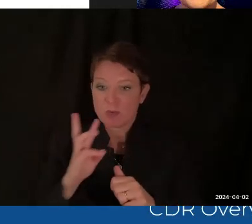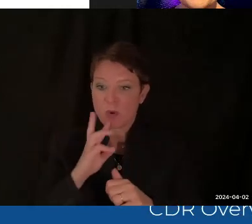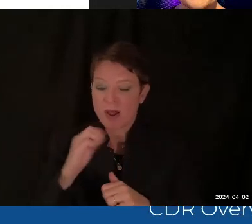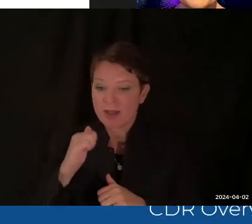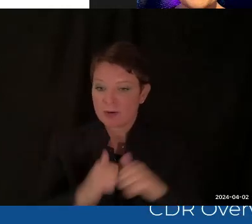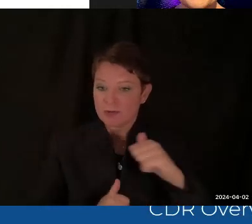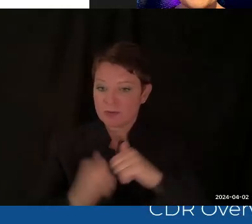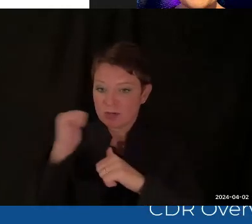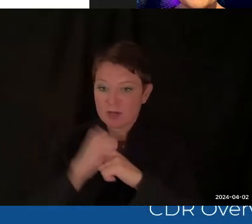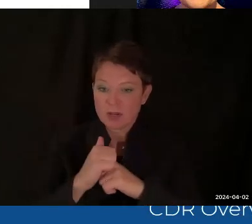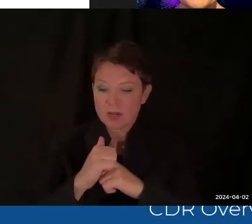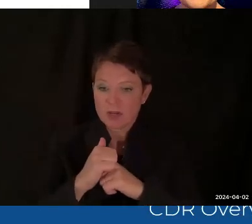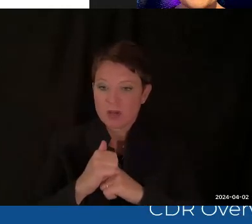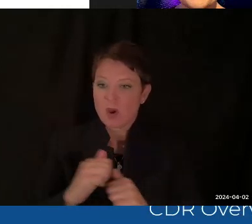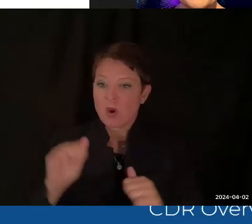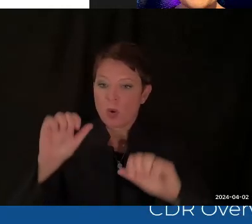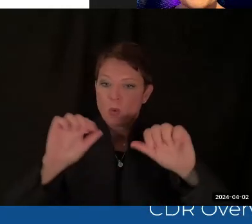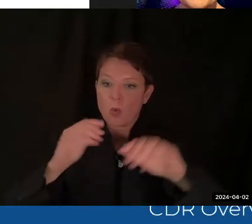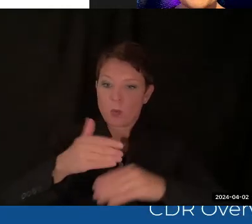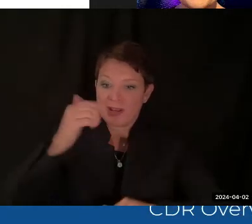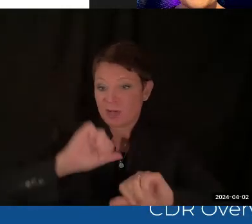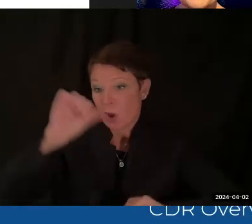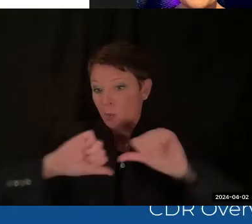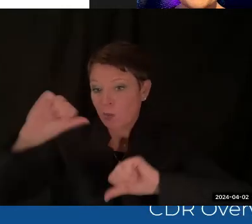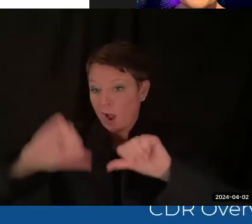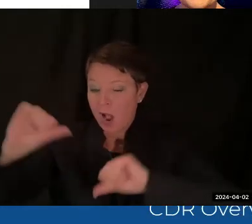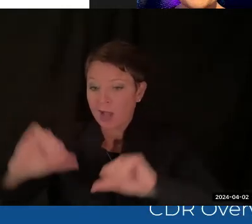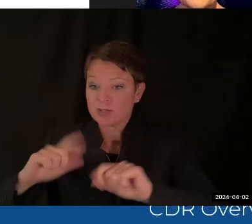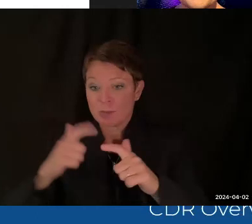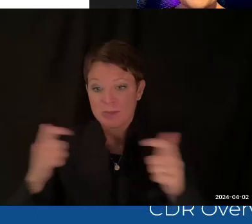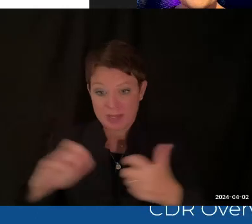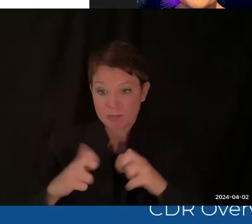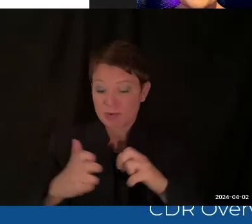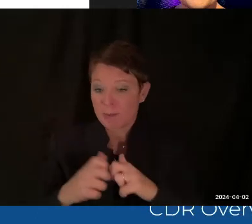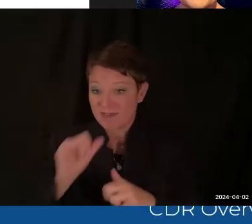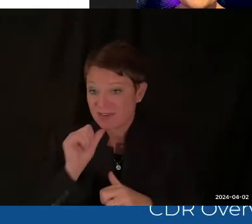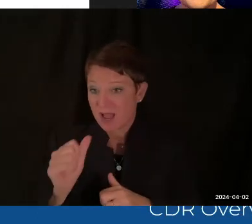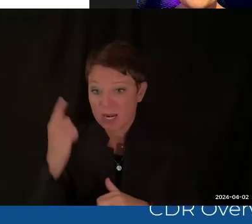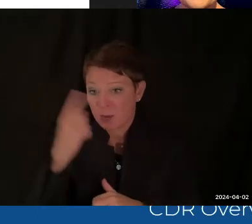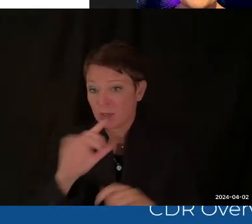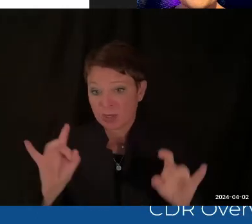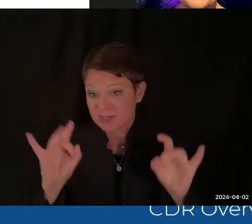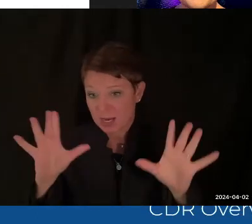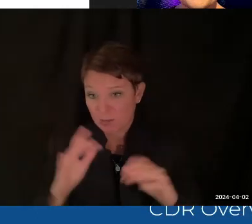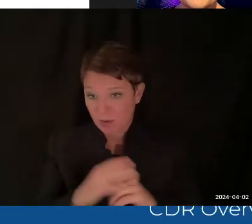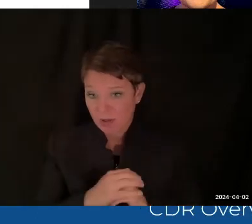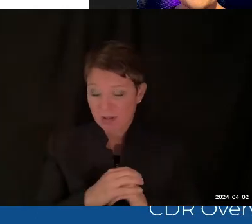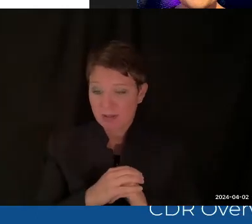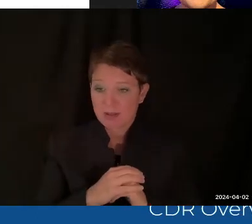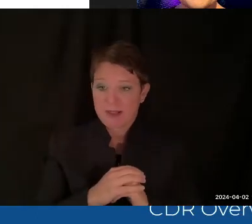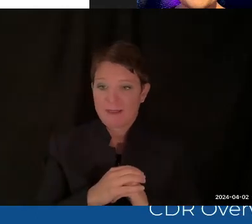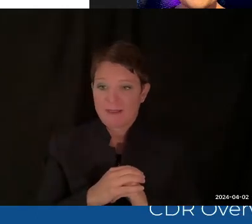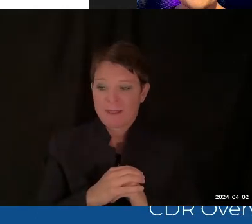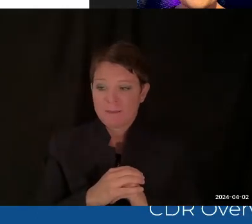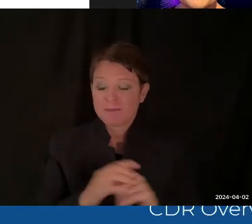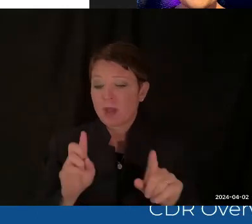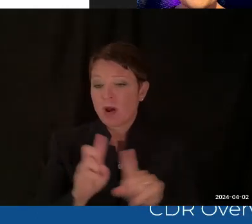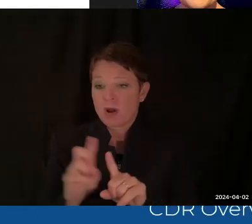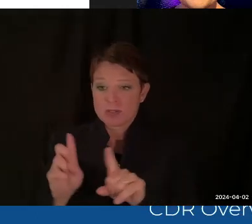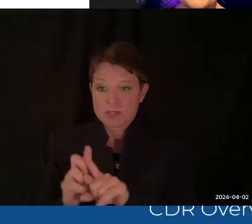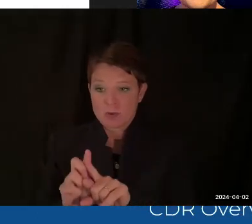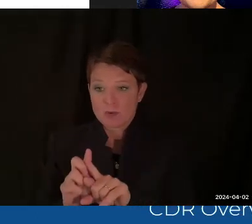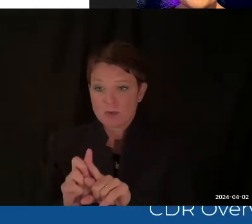infrastructure for our city, washing all these windows is going to be a huge problem. Otherwise, it's going to look terrible. And